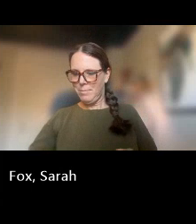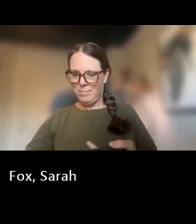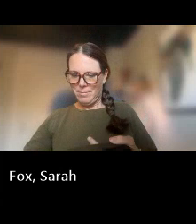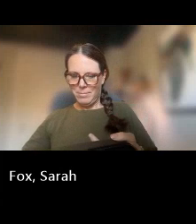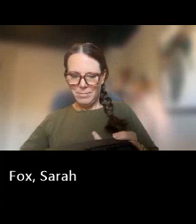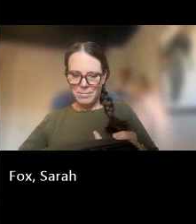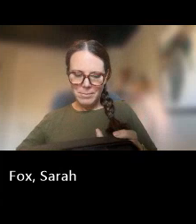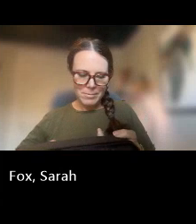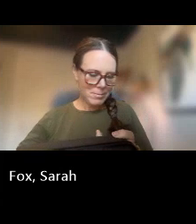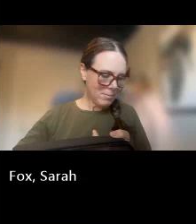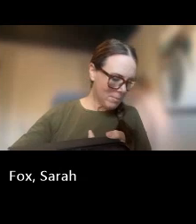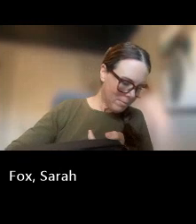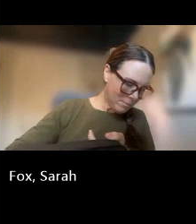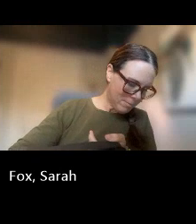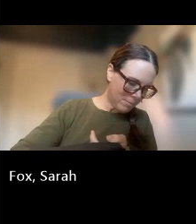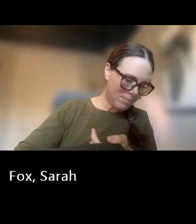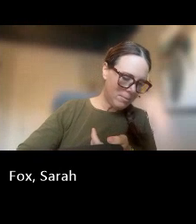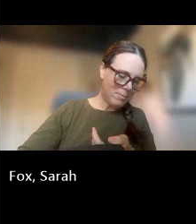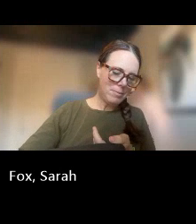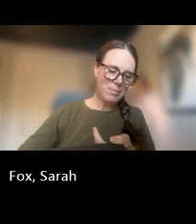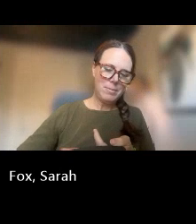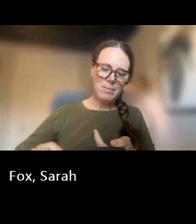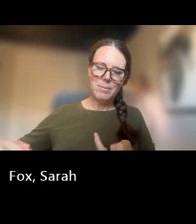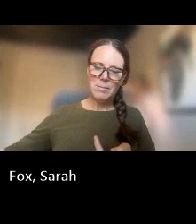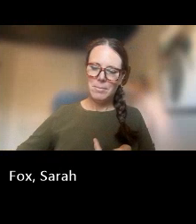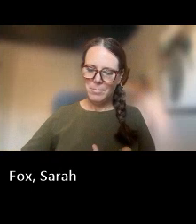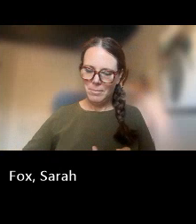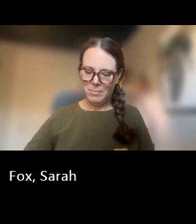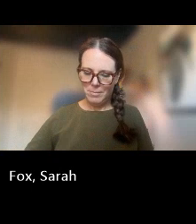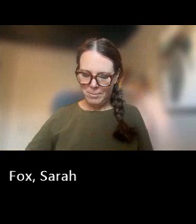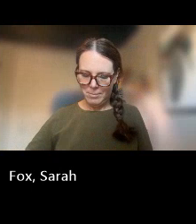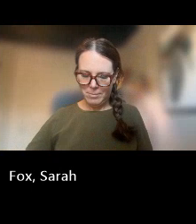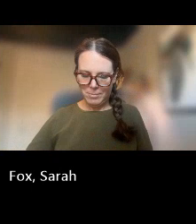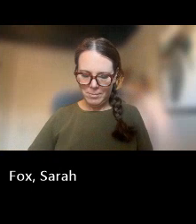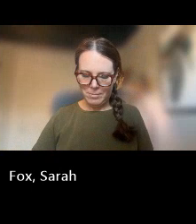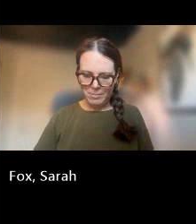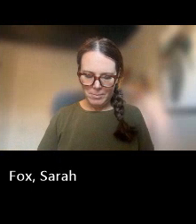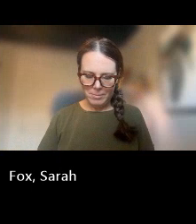the application, that it didn't necessarily reflect. So I had the conversation about the room nights.